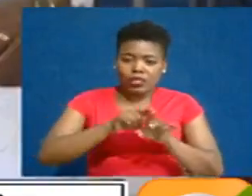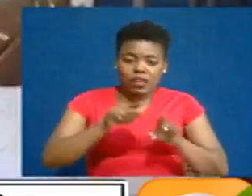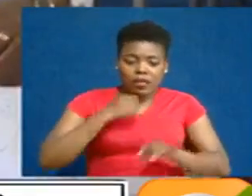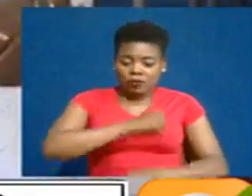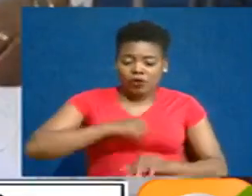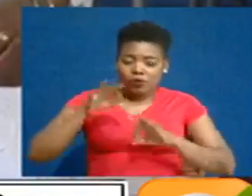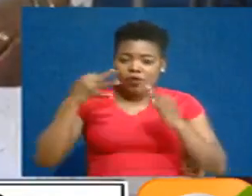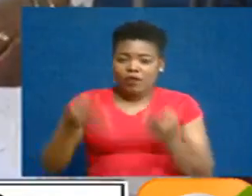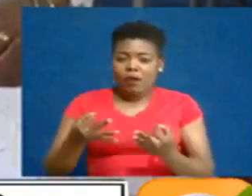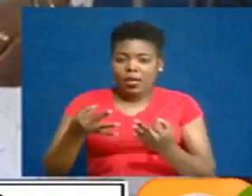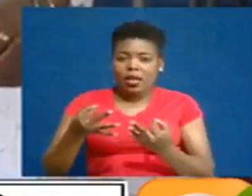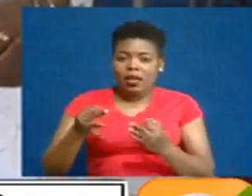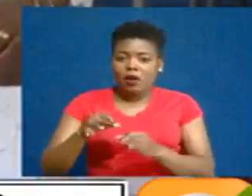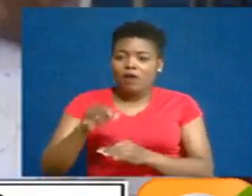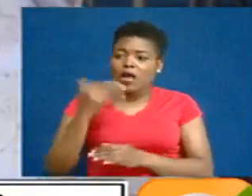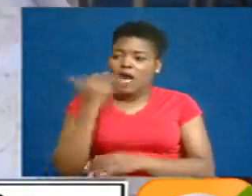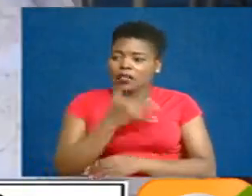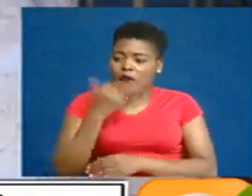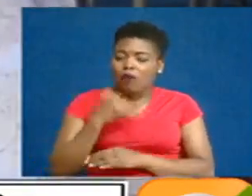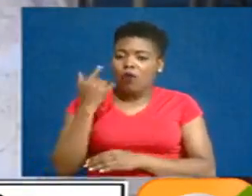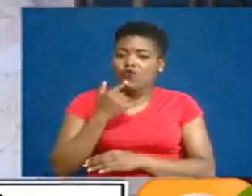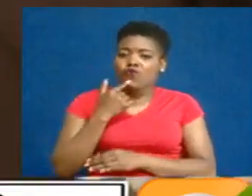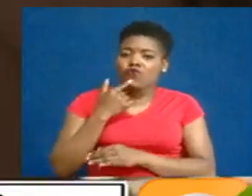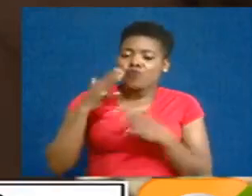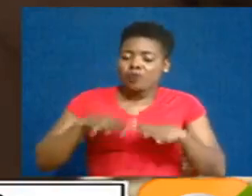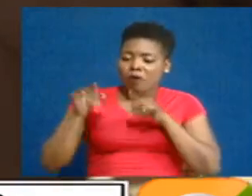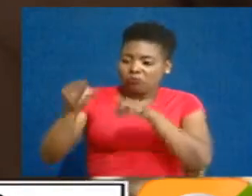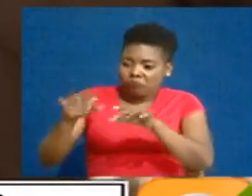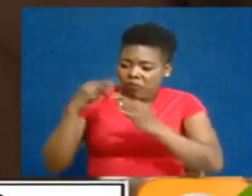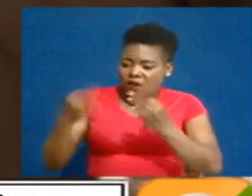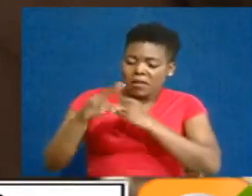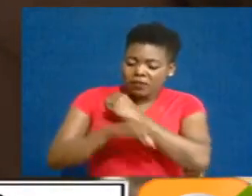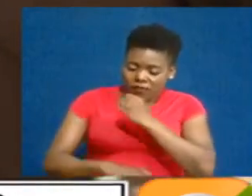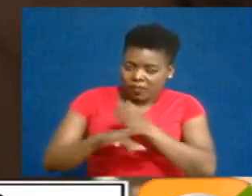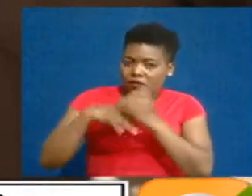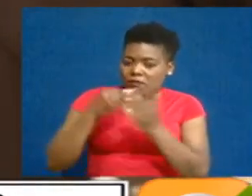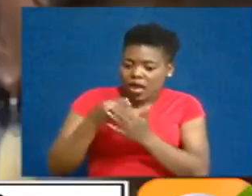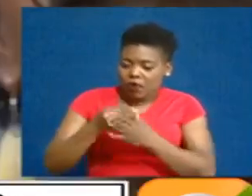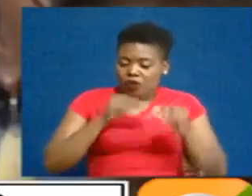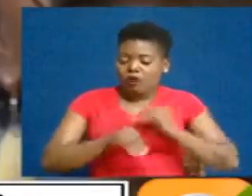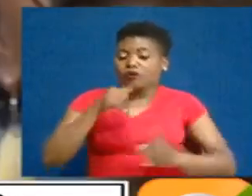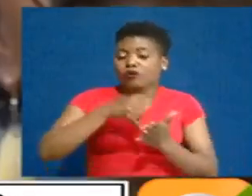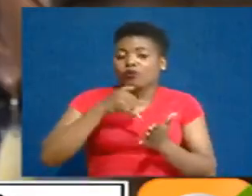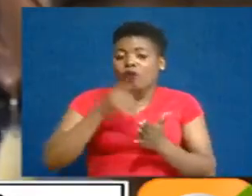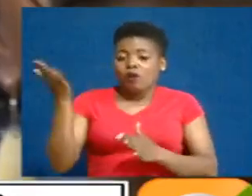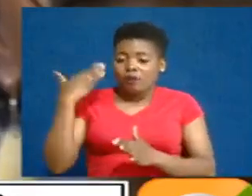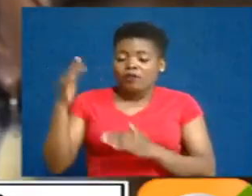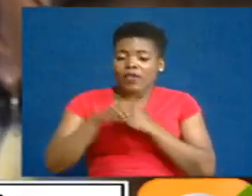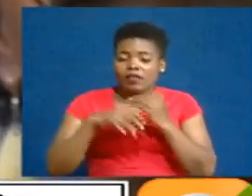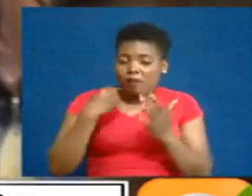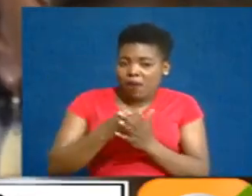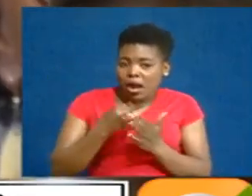Gachagua family, whose wealth has been paraded as evidence to support the claims of his corrupt dealings 2 years since his